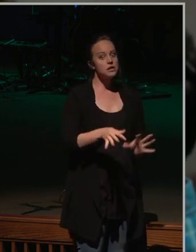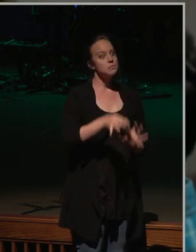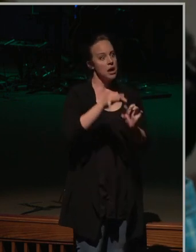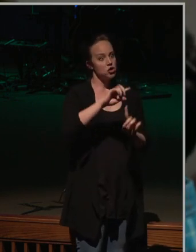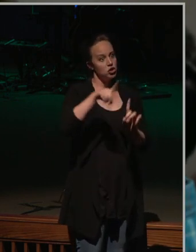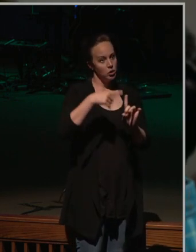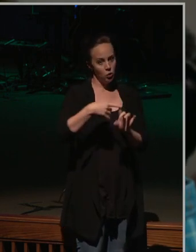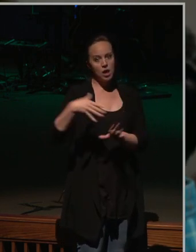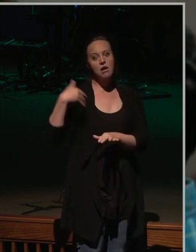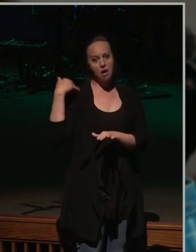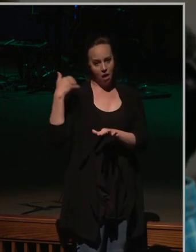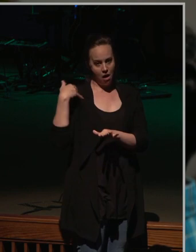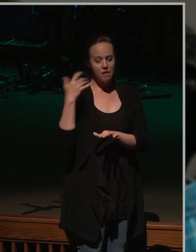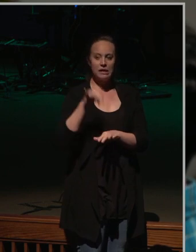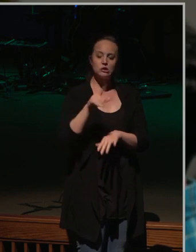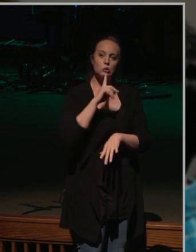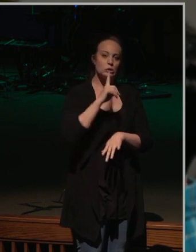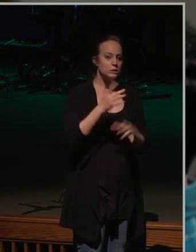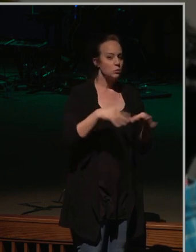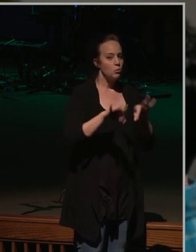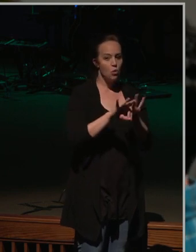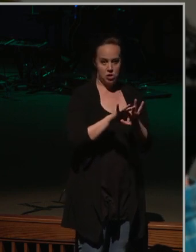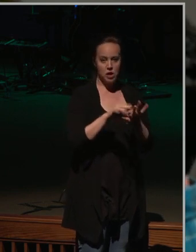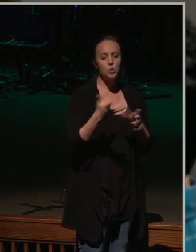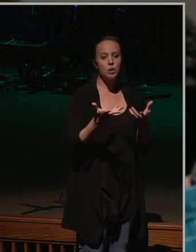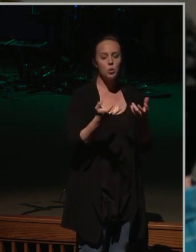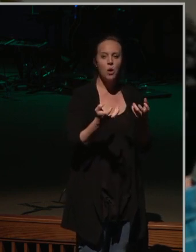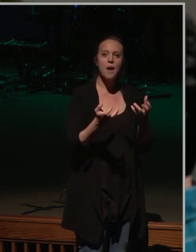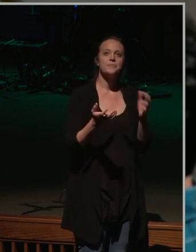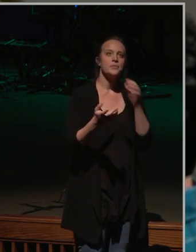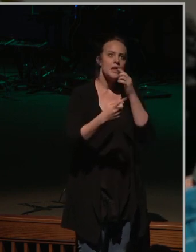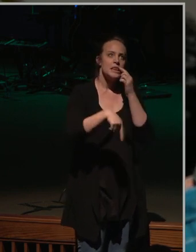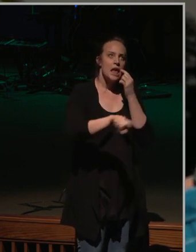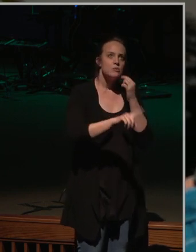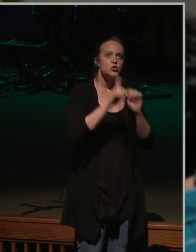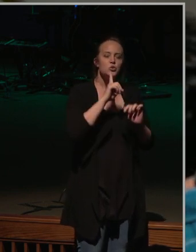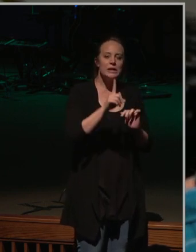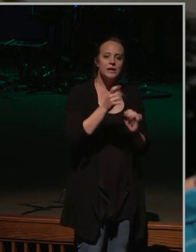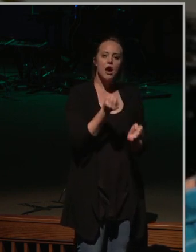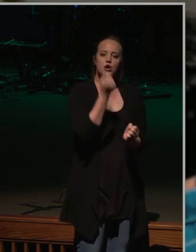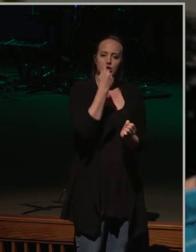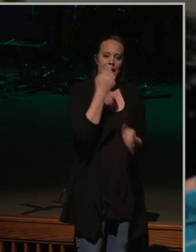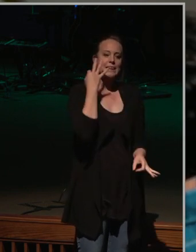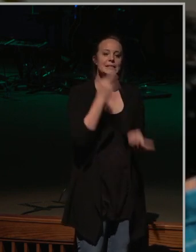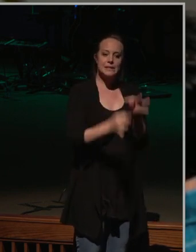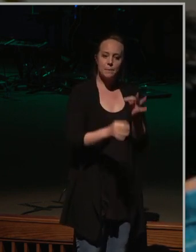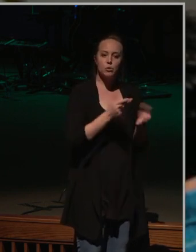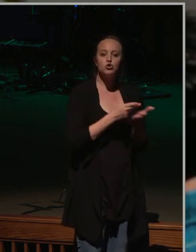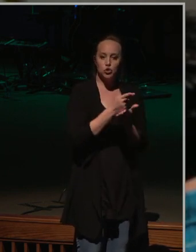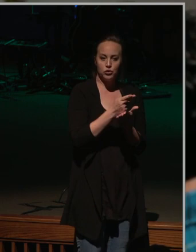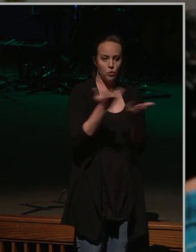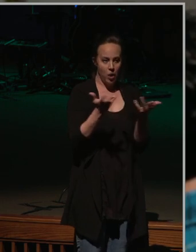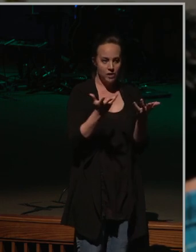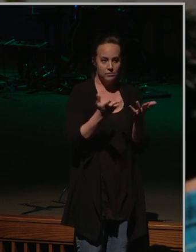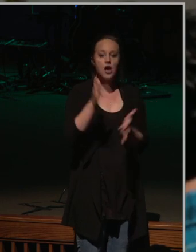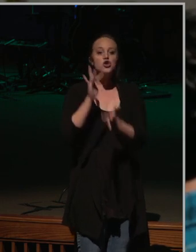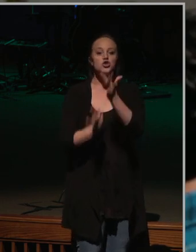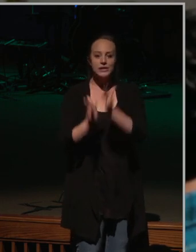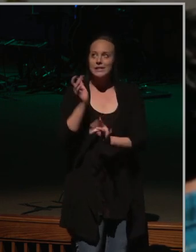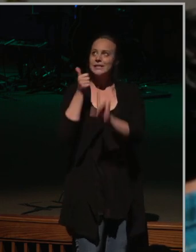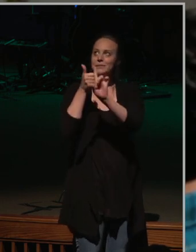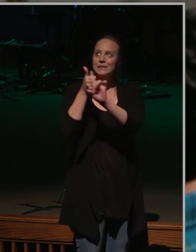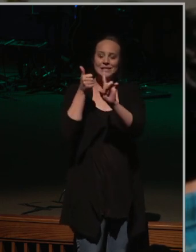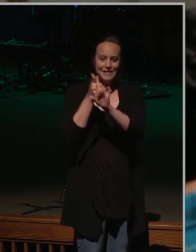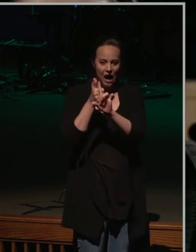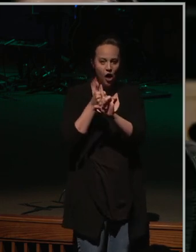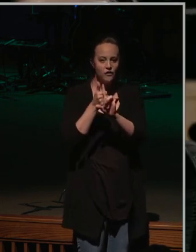center on, like Tim and Noel were saying, the very simple, simple truth. Jesus summed up the entire Bible in